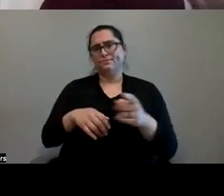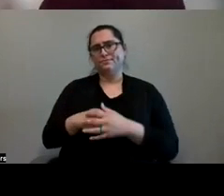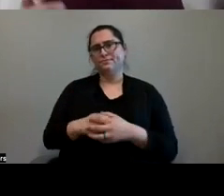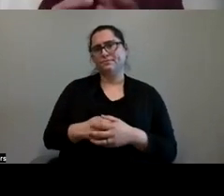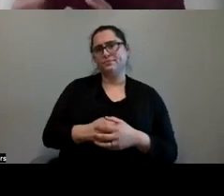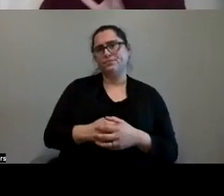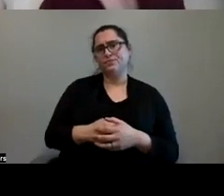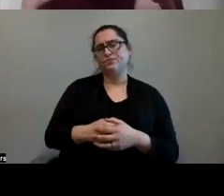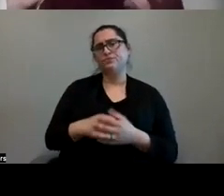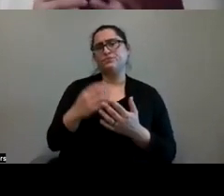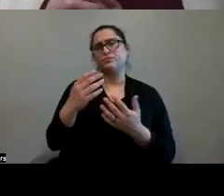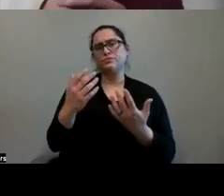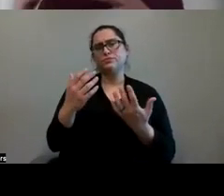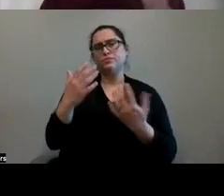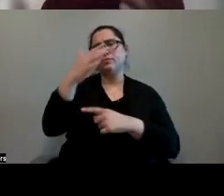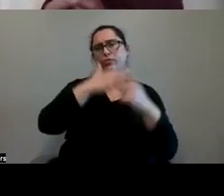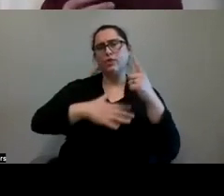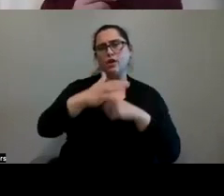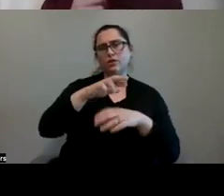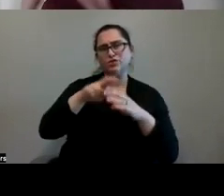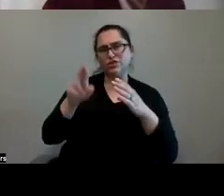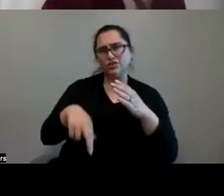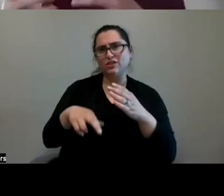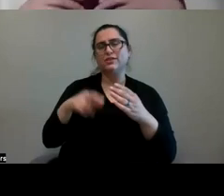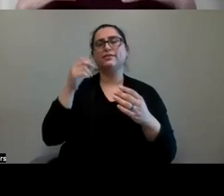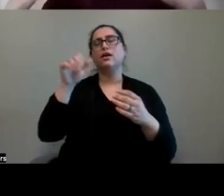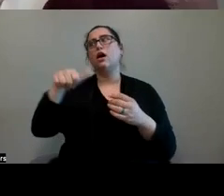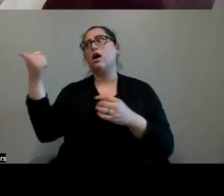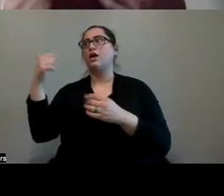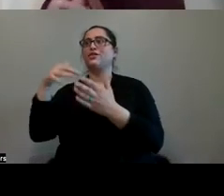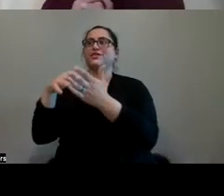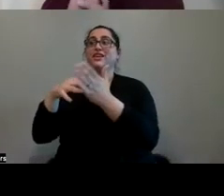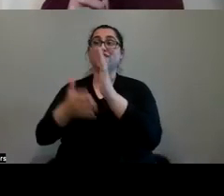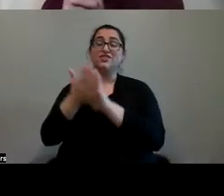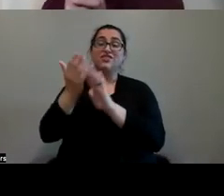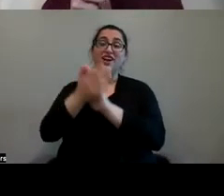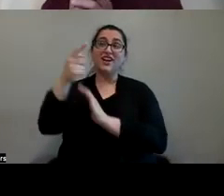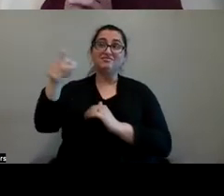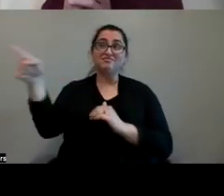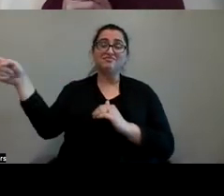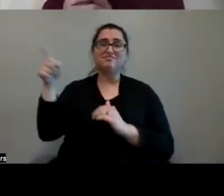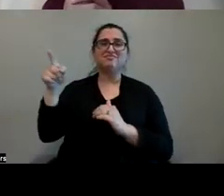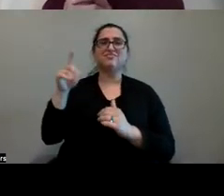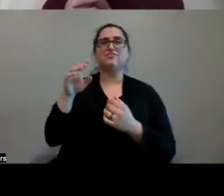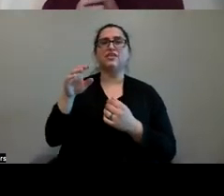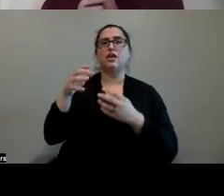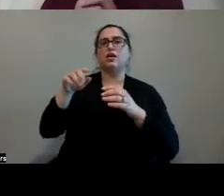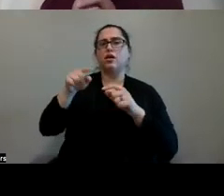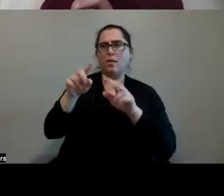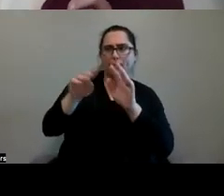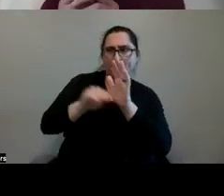these are some results compared to other studies that are doing affinity maturation of